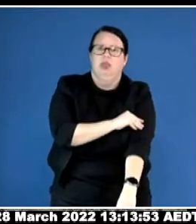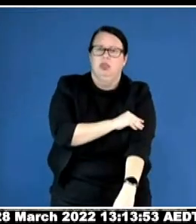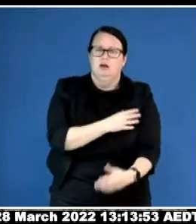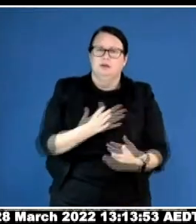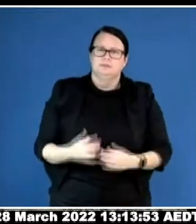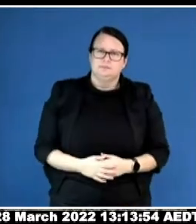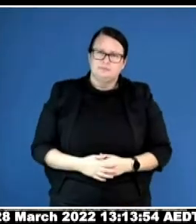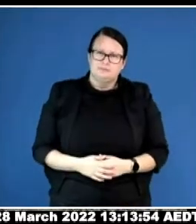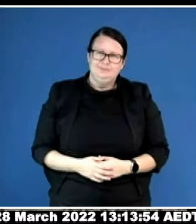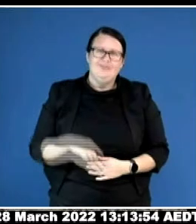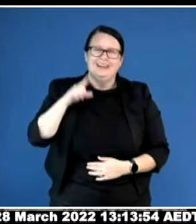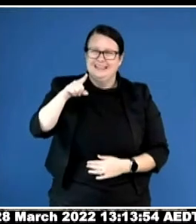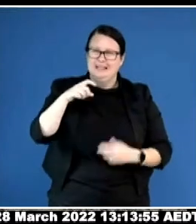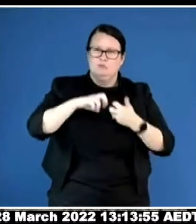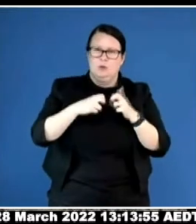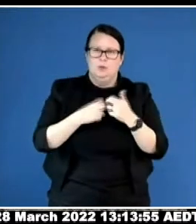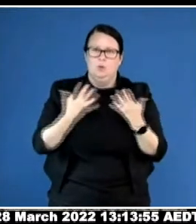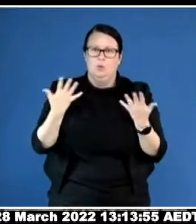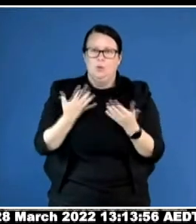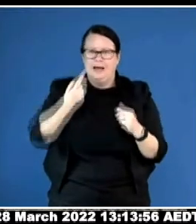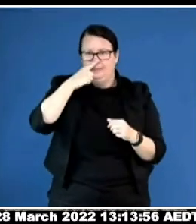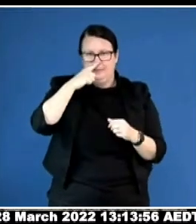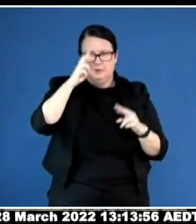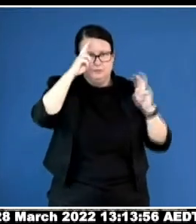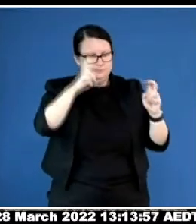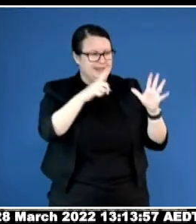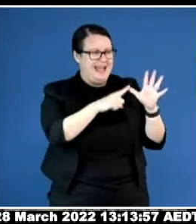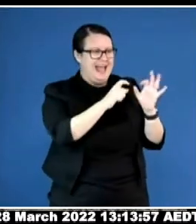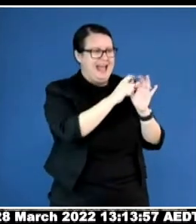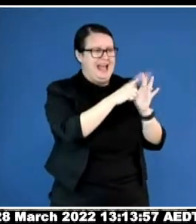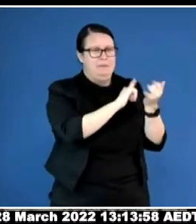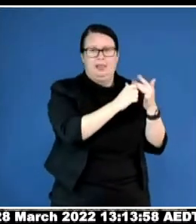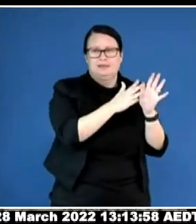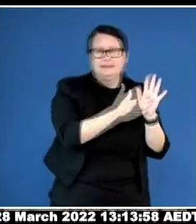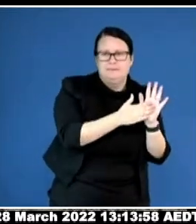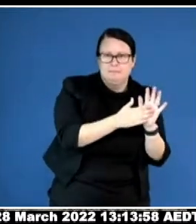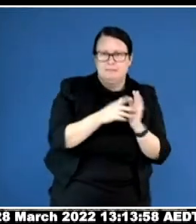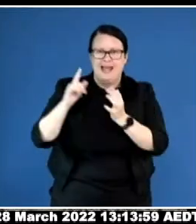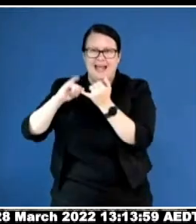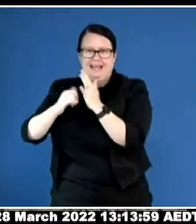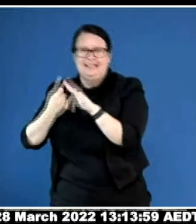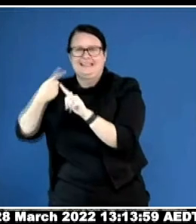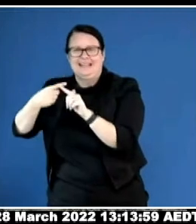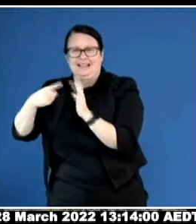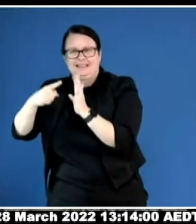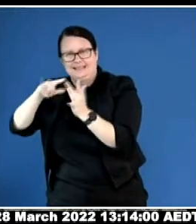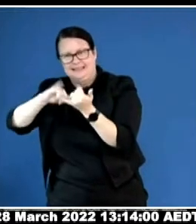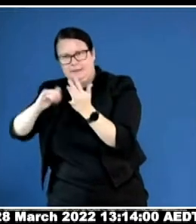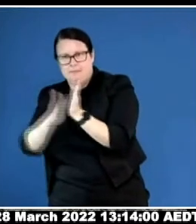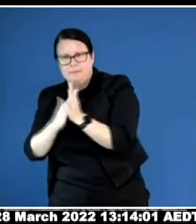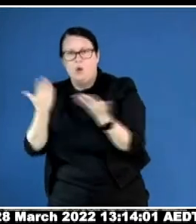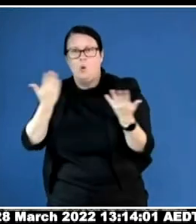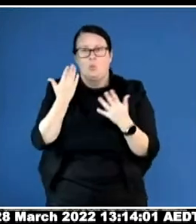intersect of ableism and sexism. So this is very prevalent for women with disabilities, where other people are